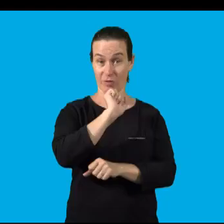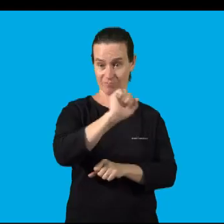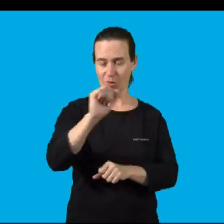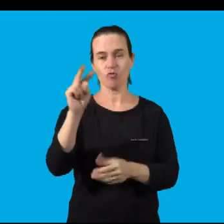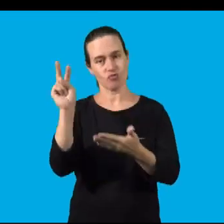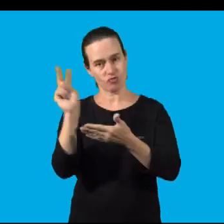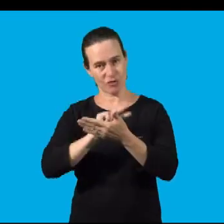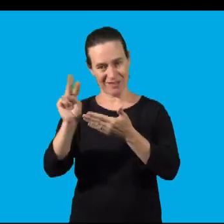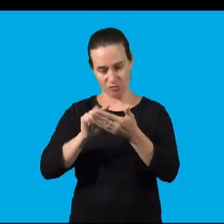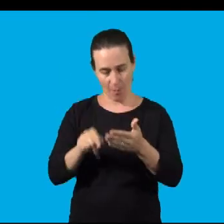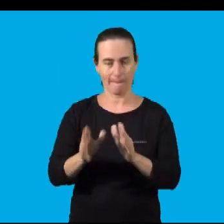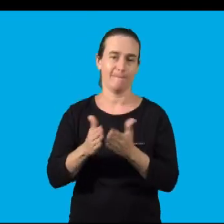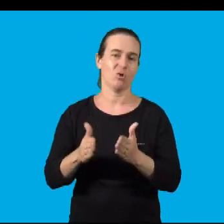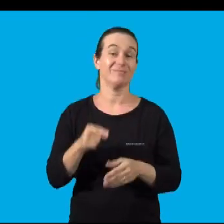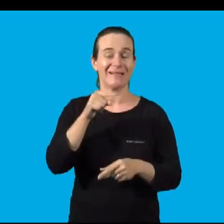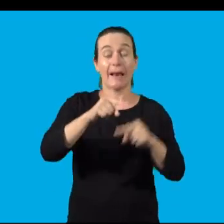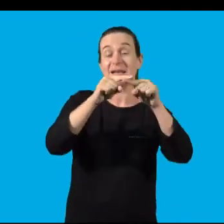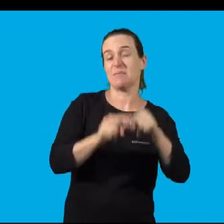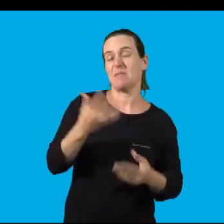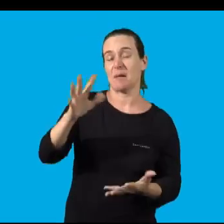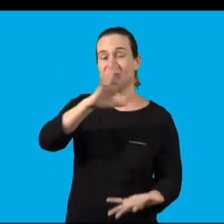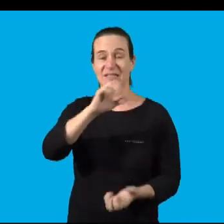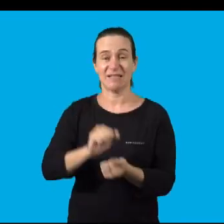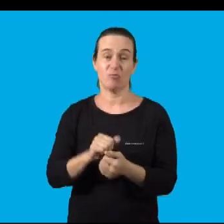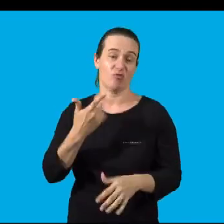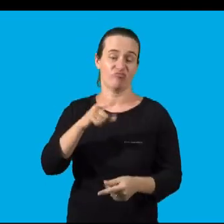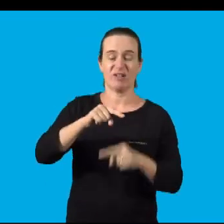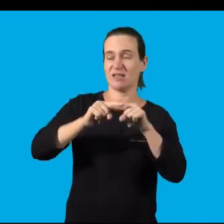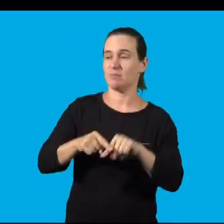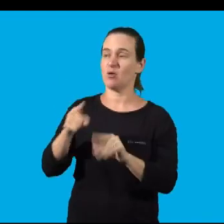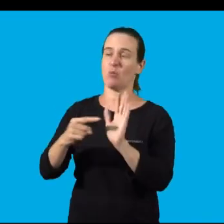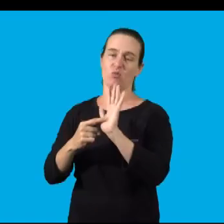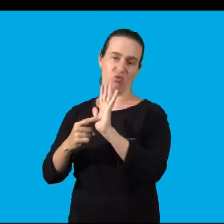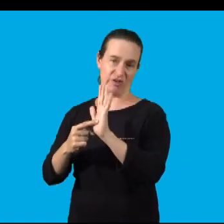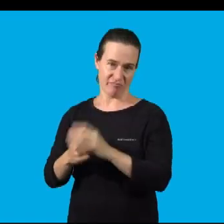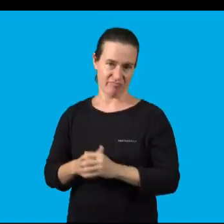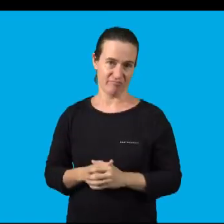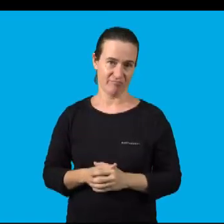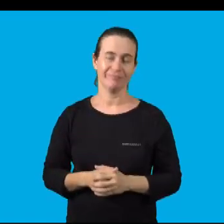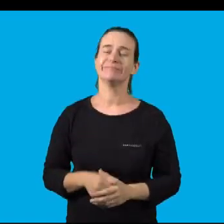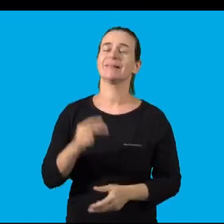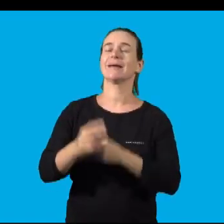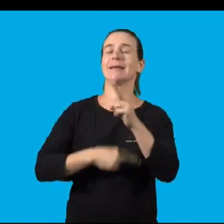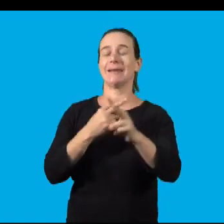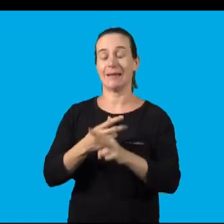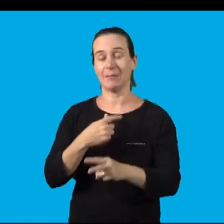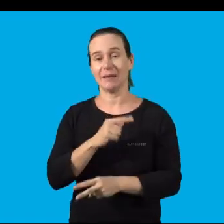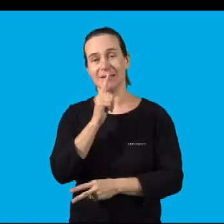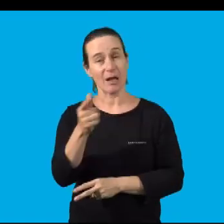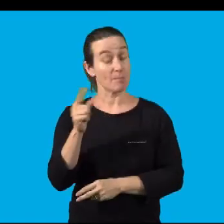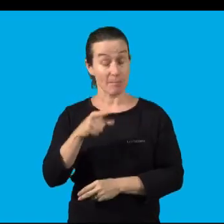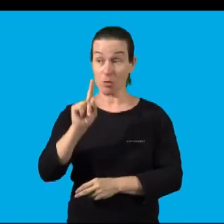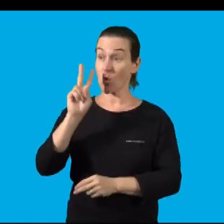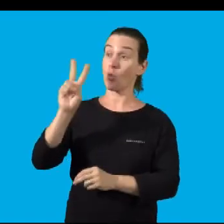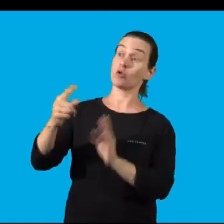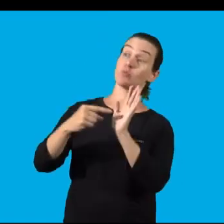the prescribed text. There was an over-reliance on summaries and film versions of the text. So, I repeat, do not